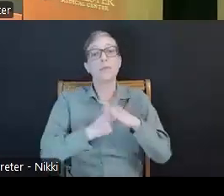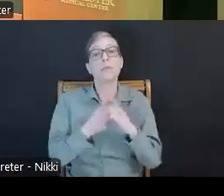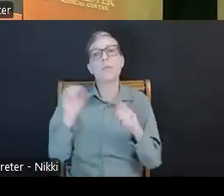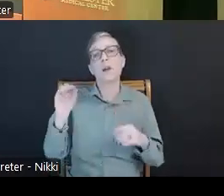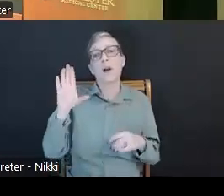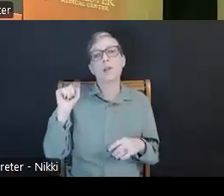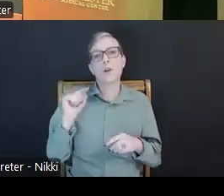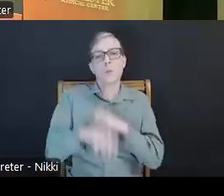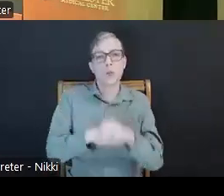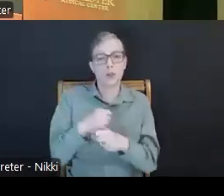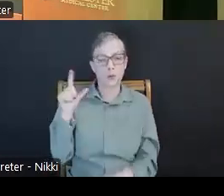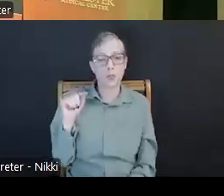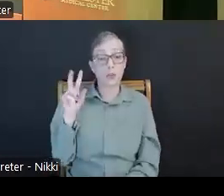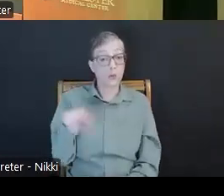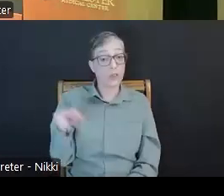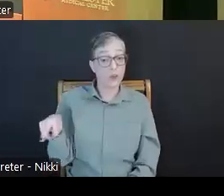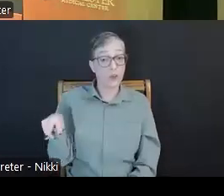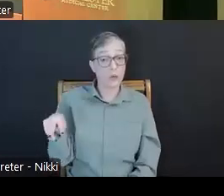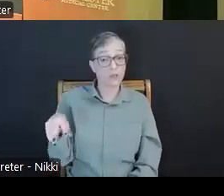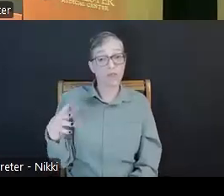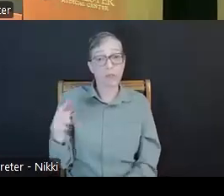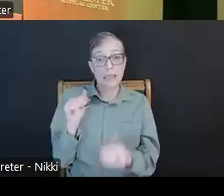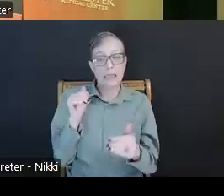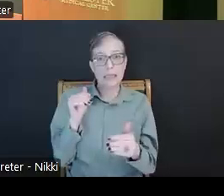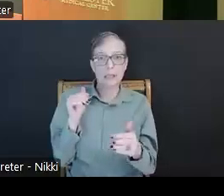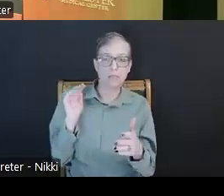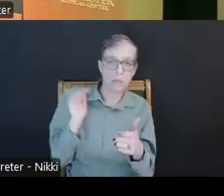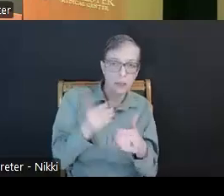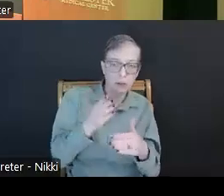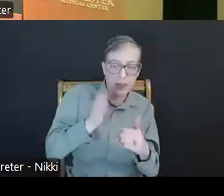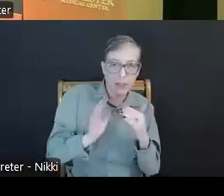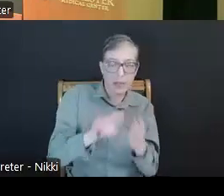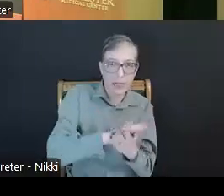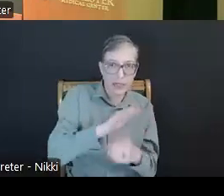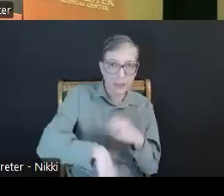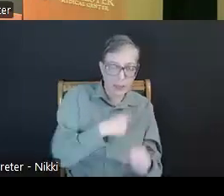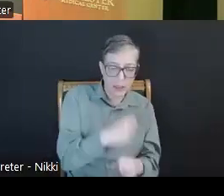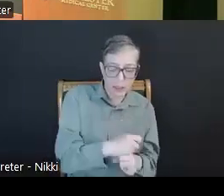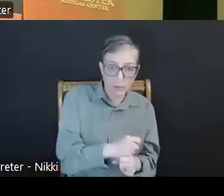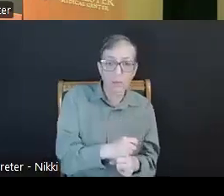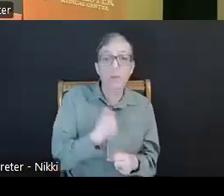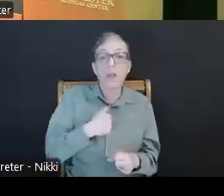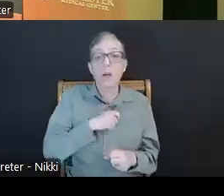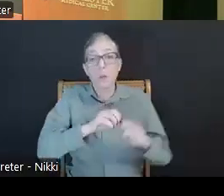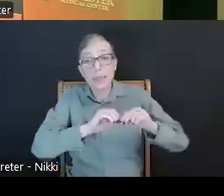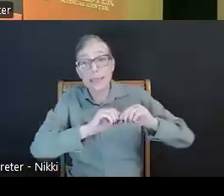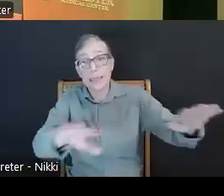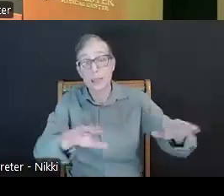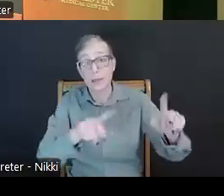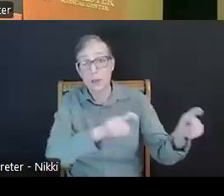year, towards the end of that academic year, actually, we actually sent out a survey, anonymous survey to the students and the